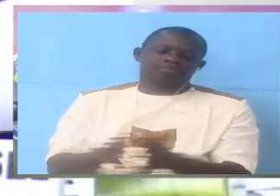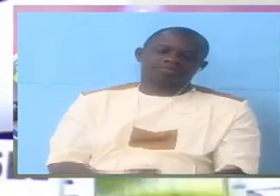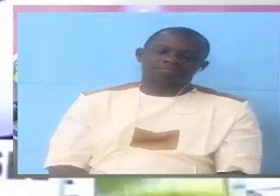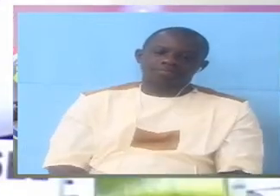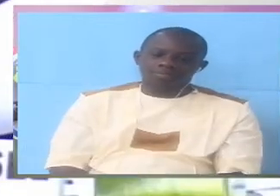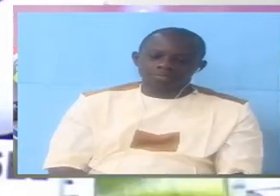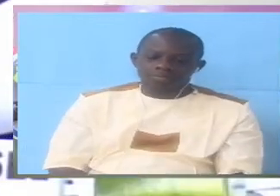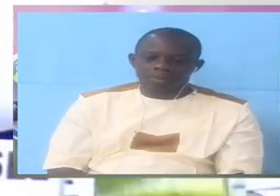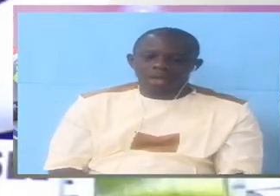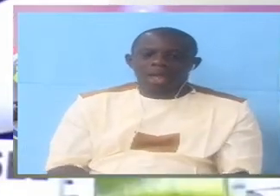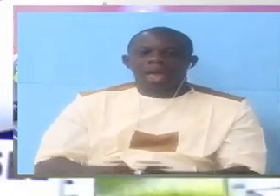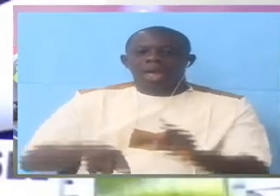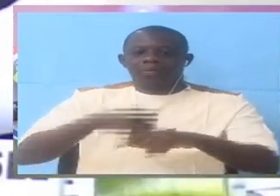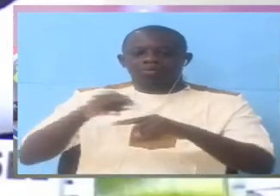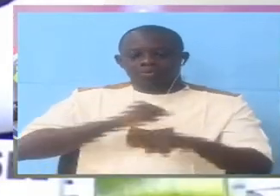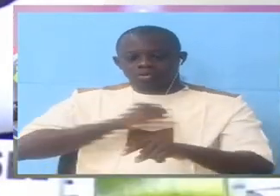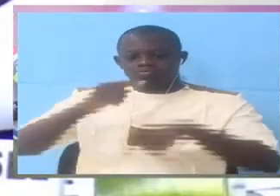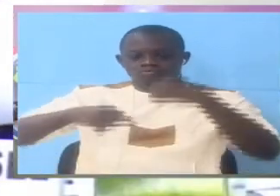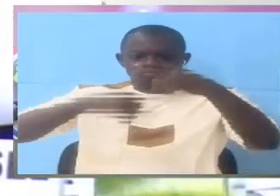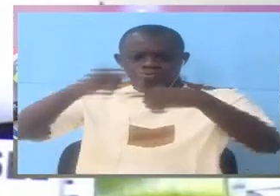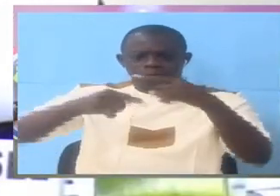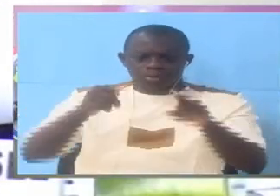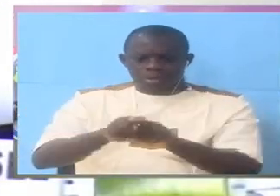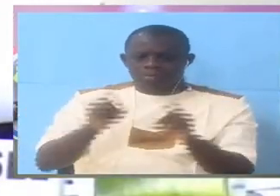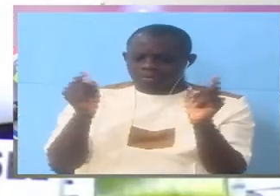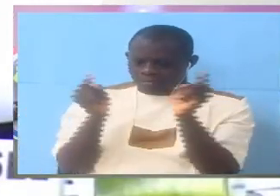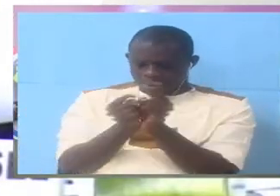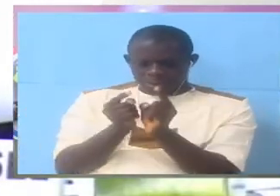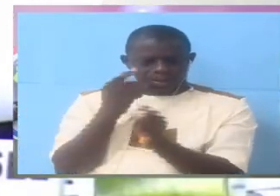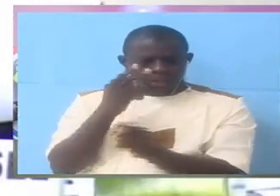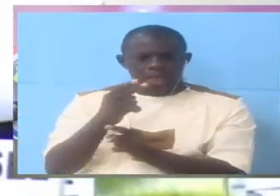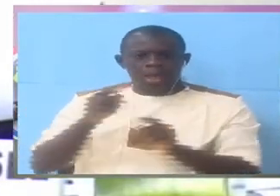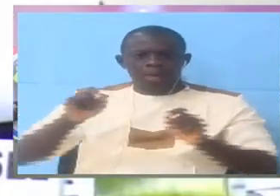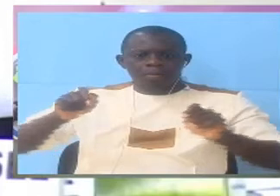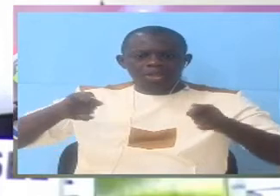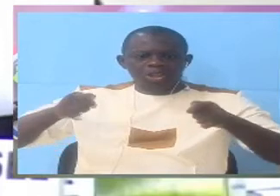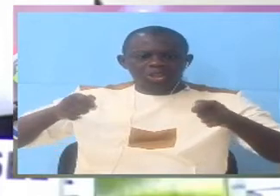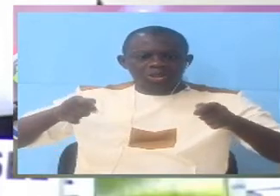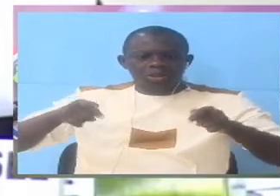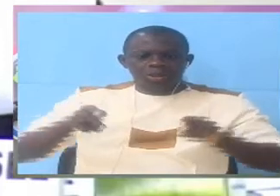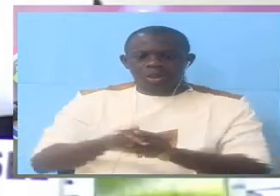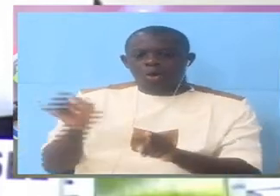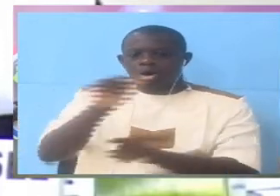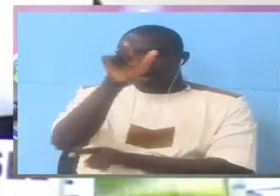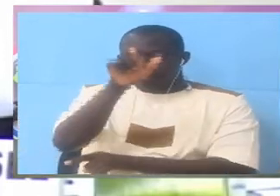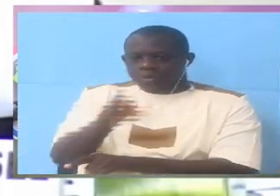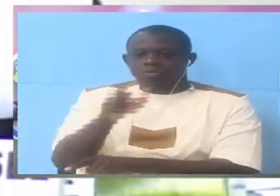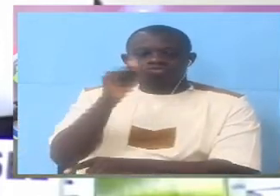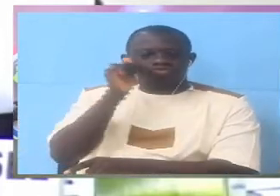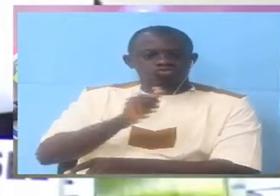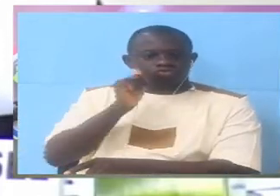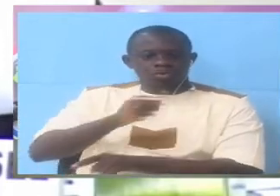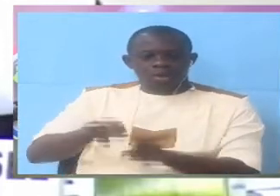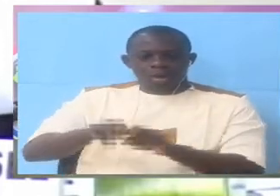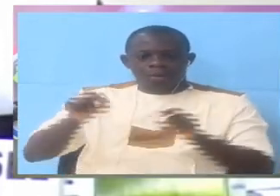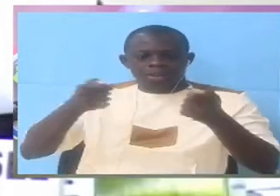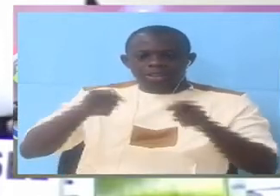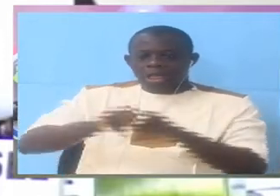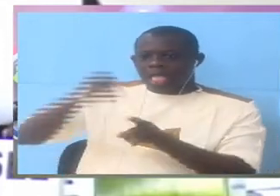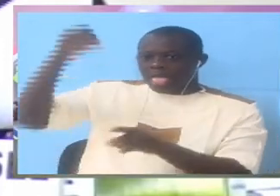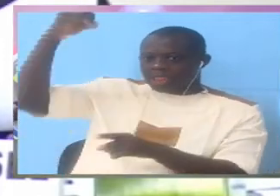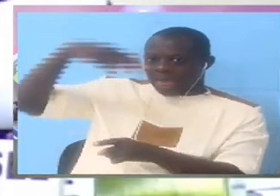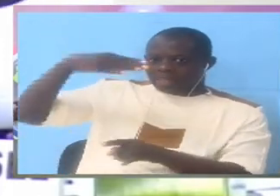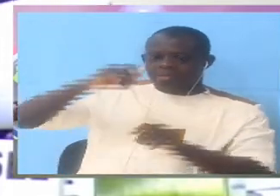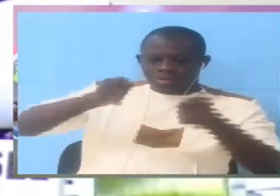Then he went on to say, I met a machine. Somebody was conducting that machine. The electric machine, they shock people and